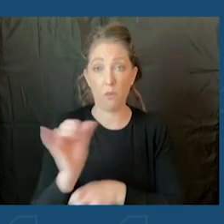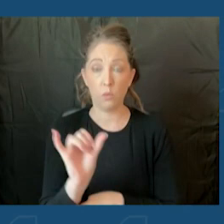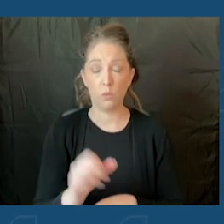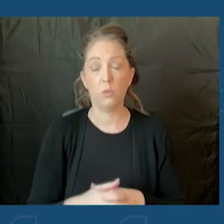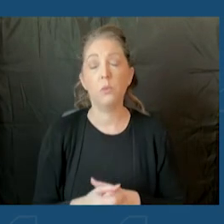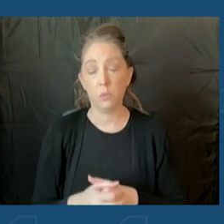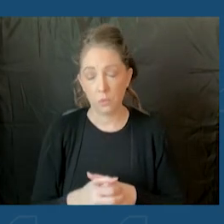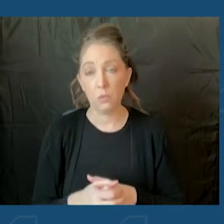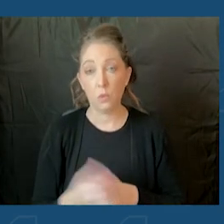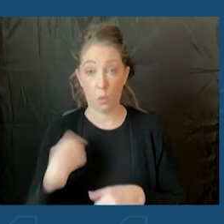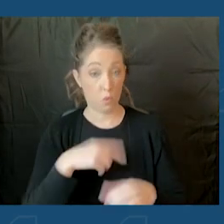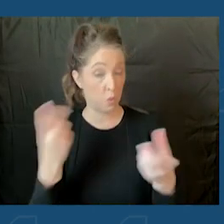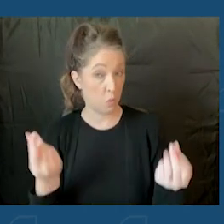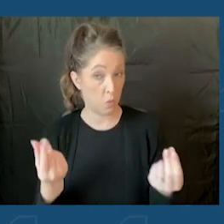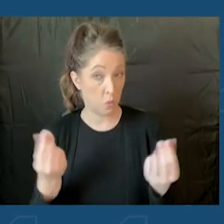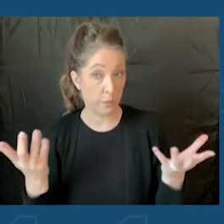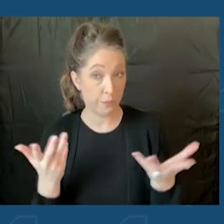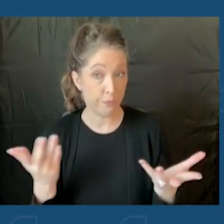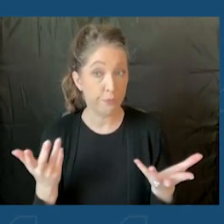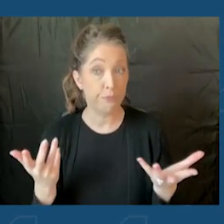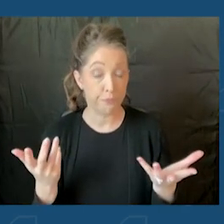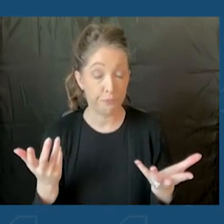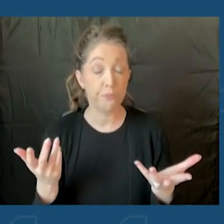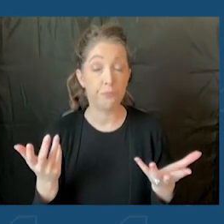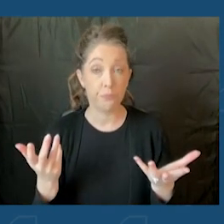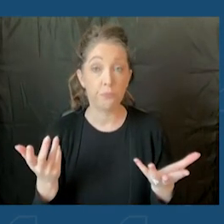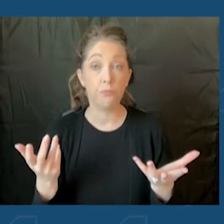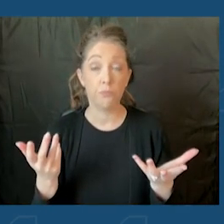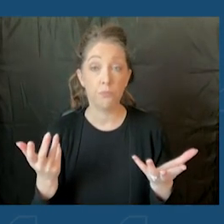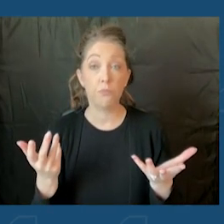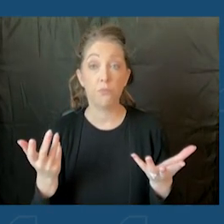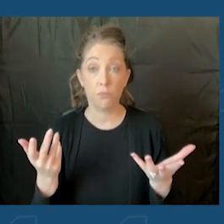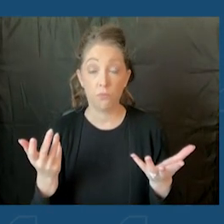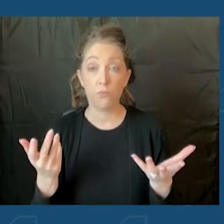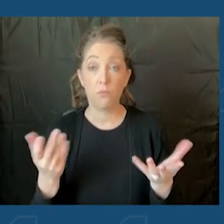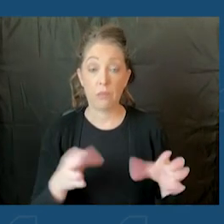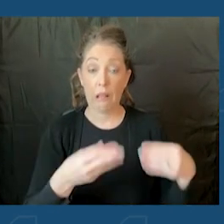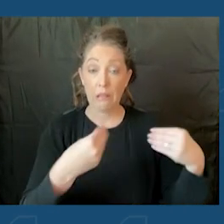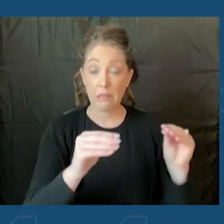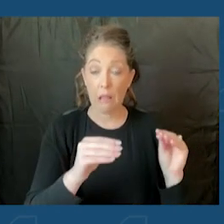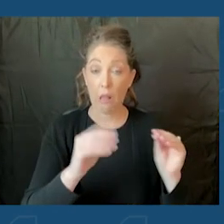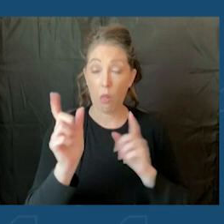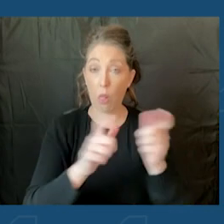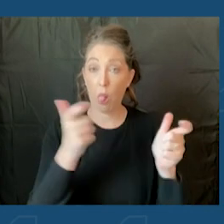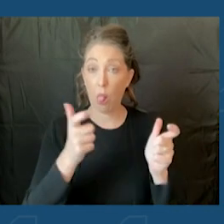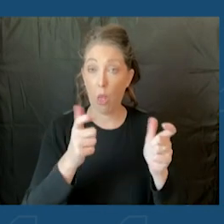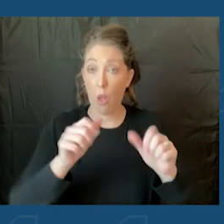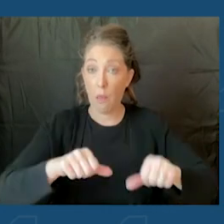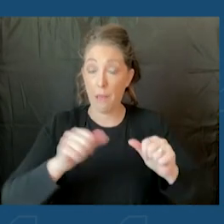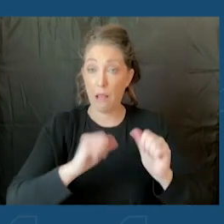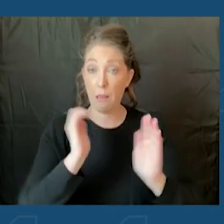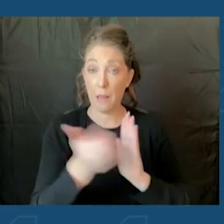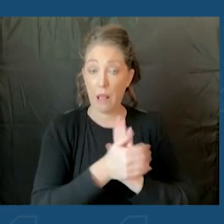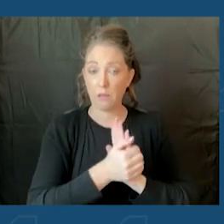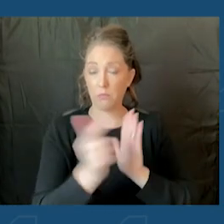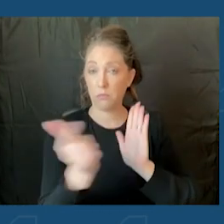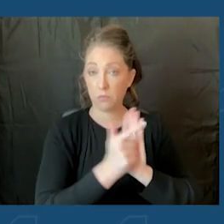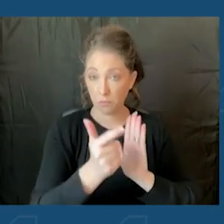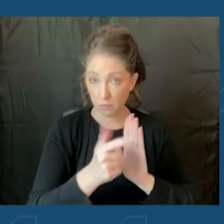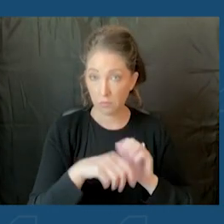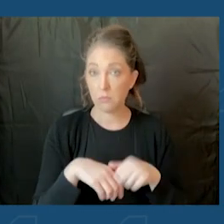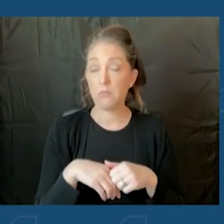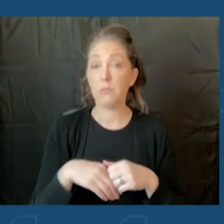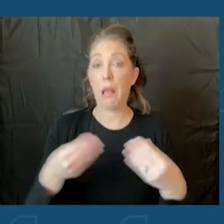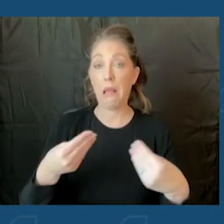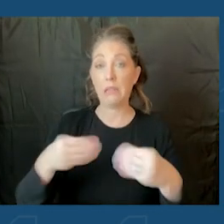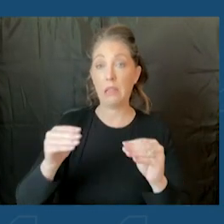what did we do? We banned the sale of large capacity magazines. We made sure that the sale of body armor,